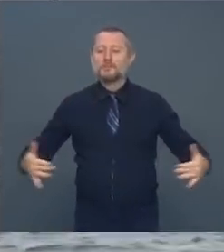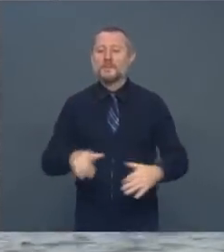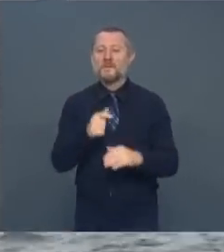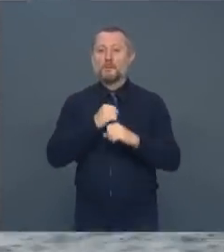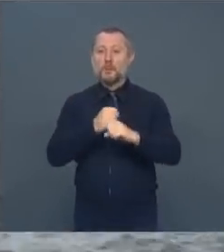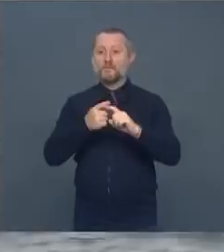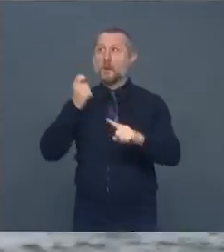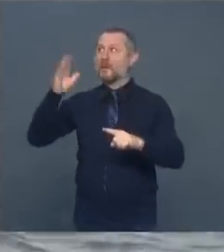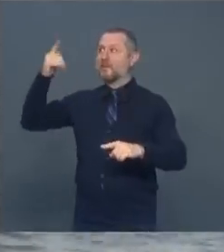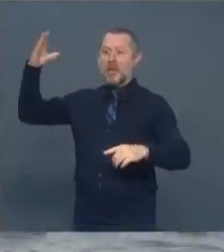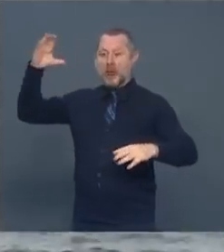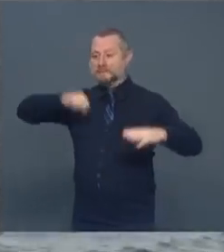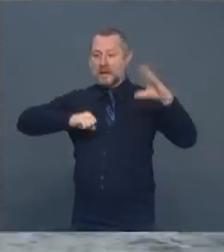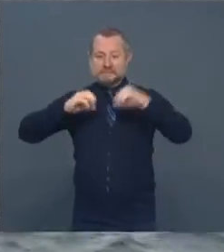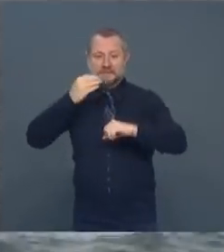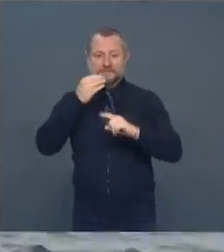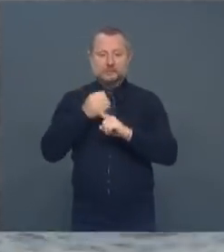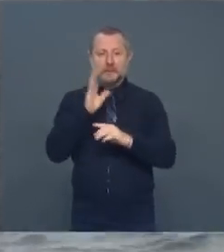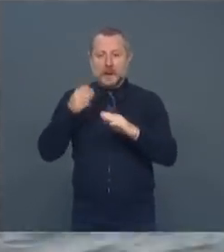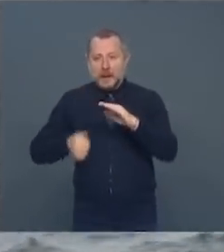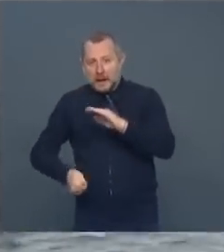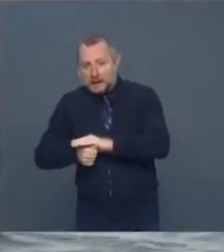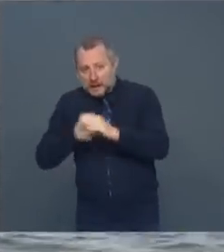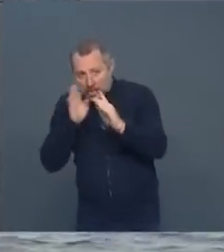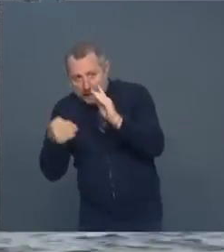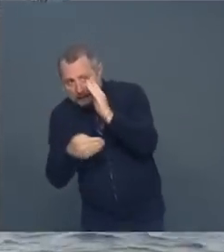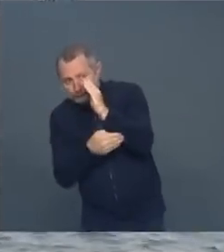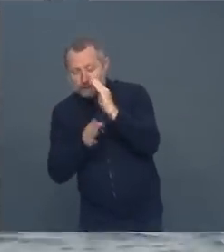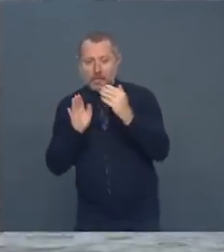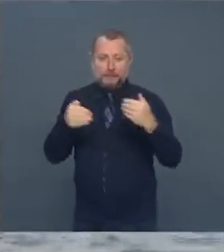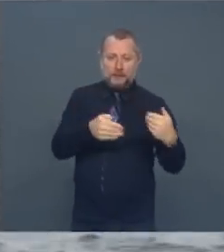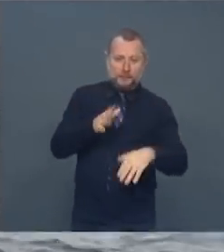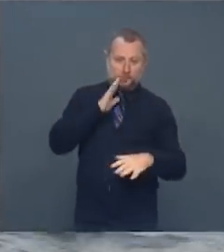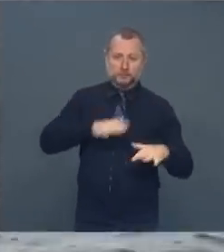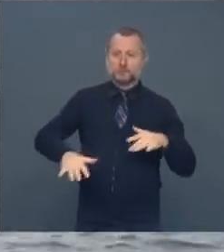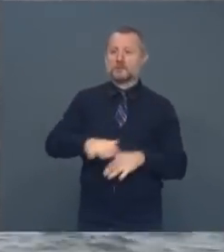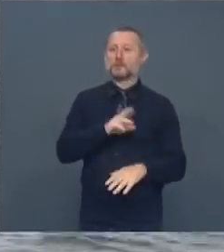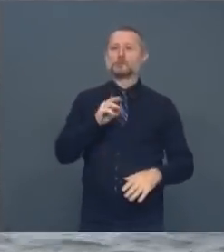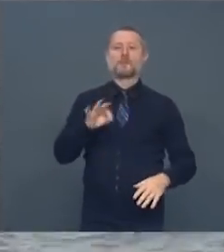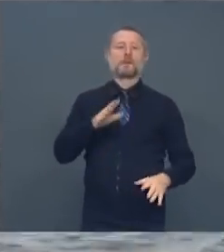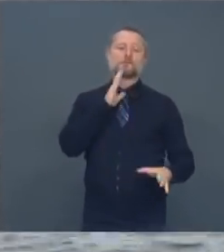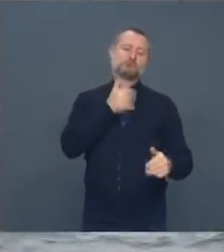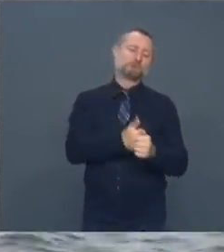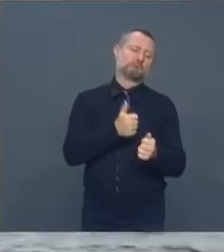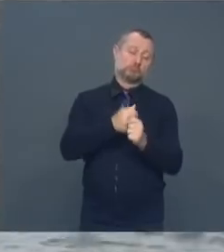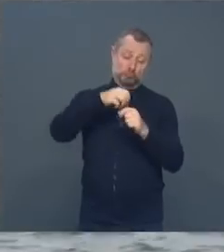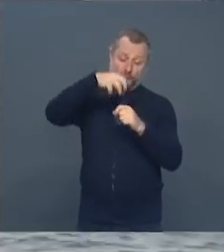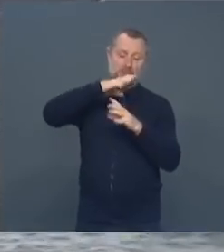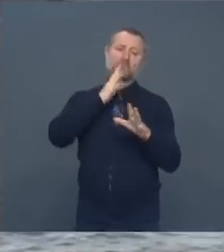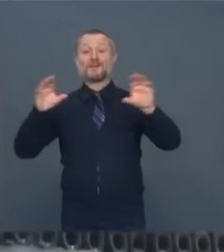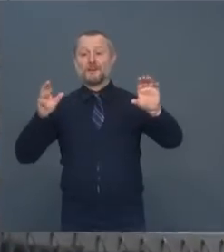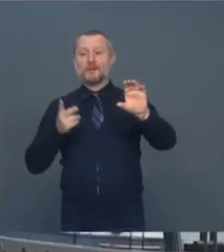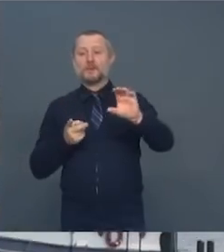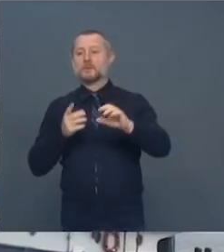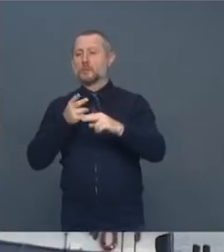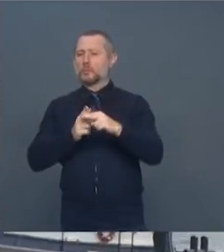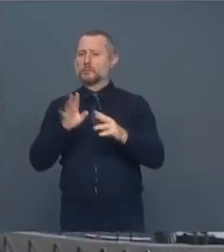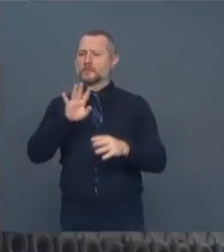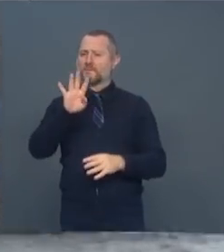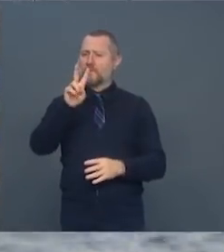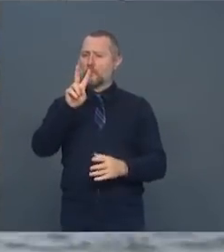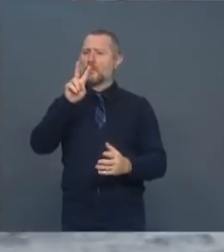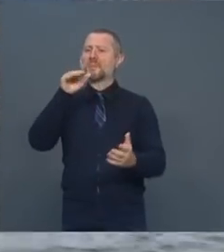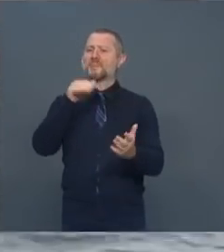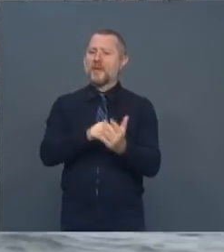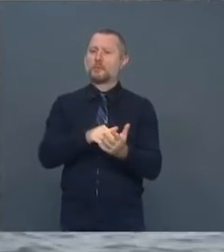That starts really right away. These reefs really, you know, begin to teem with life right away. It's going to lift it up